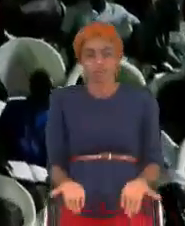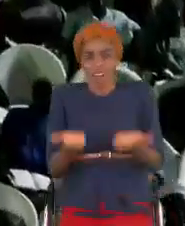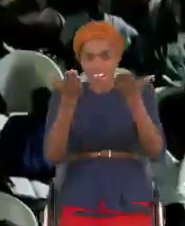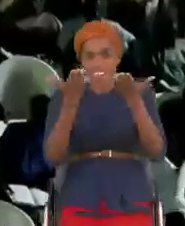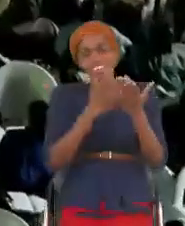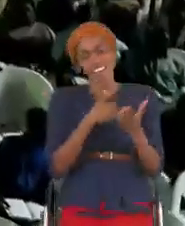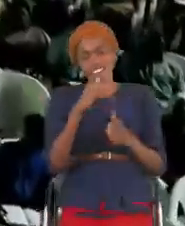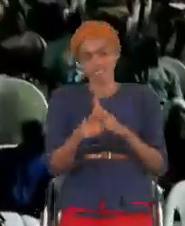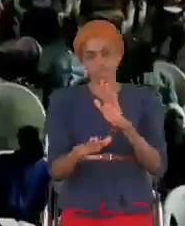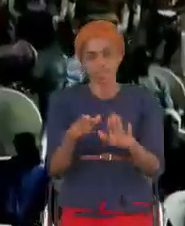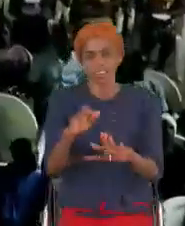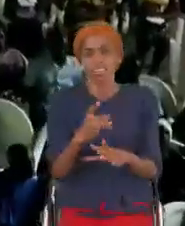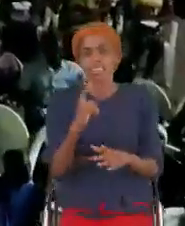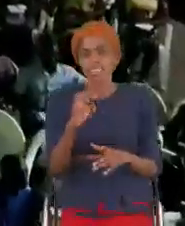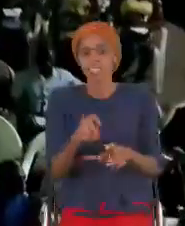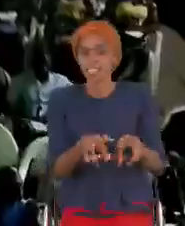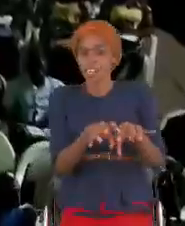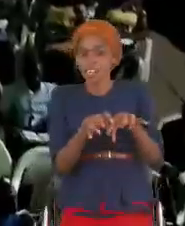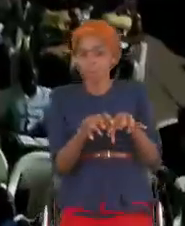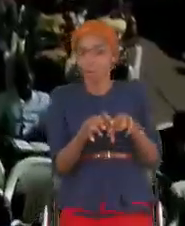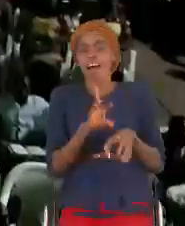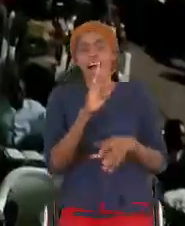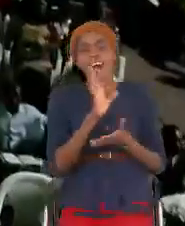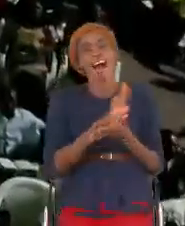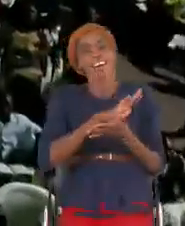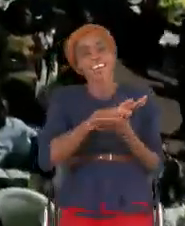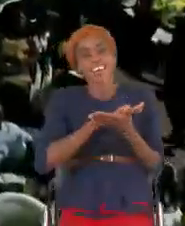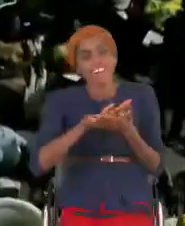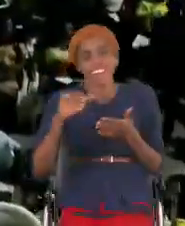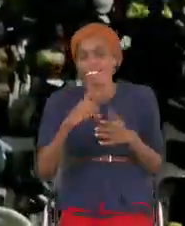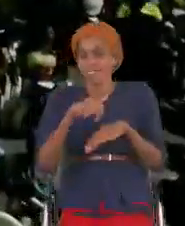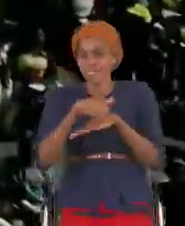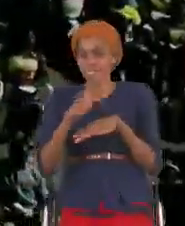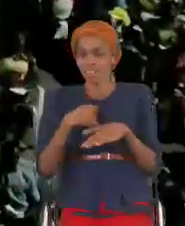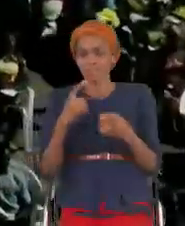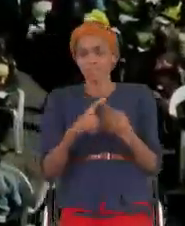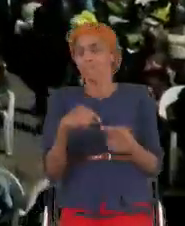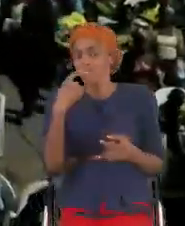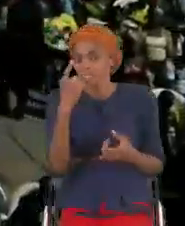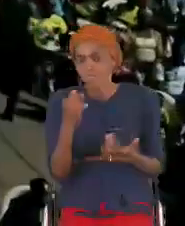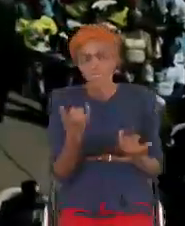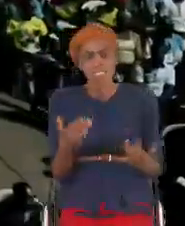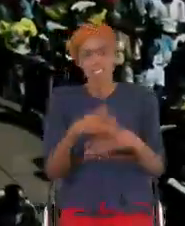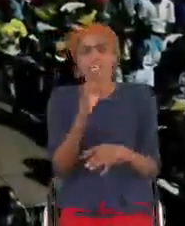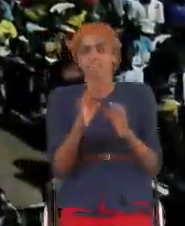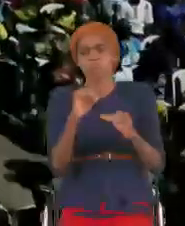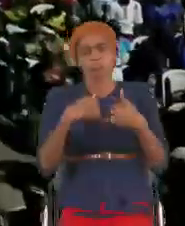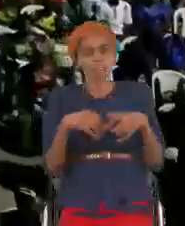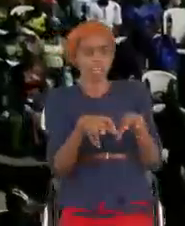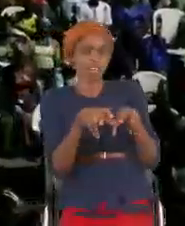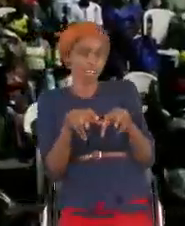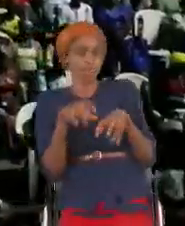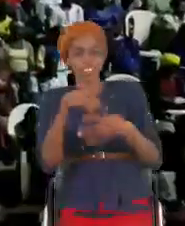says, the lepers are cleansed. He has sent me to tell you tonight, if there's leprosy